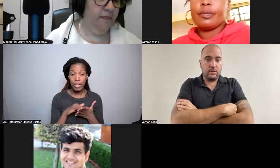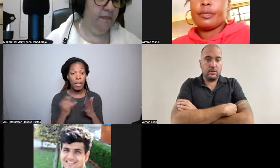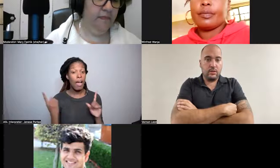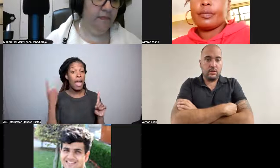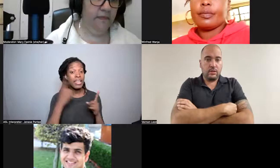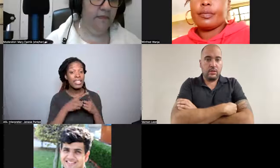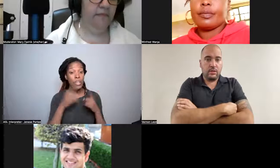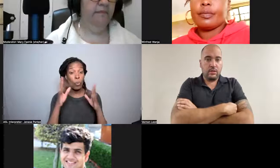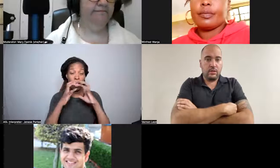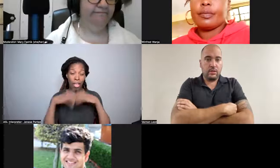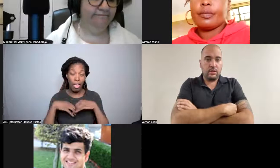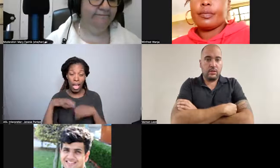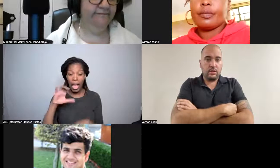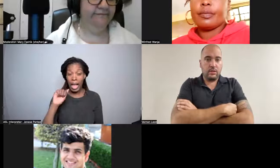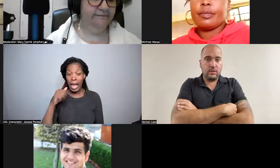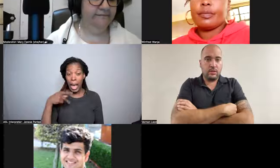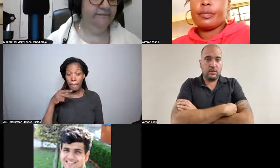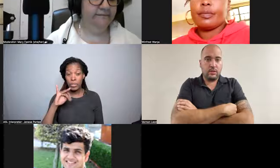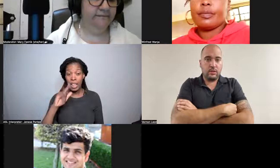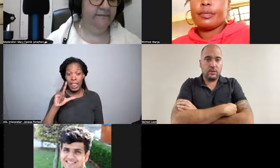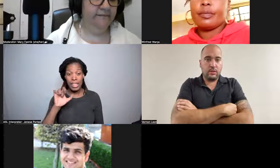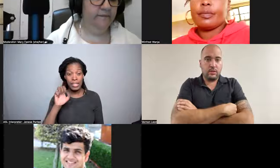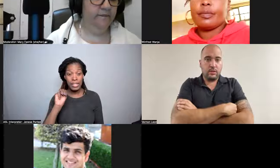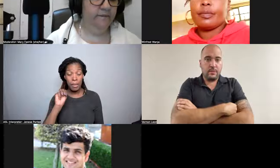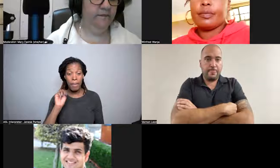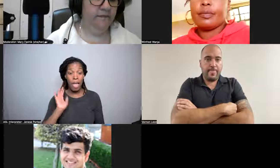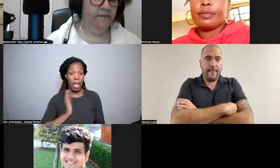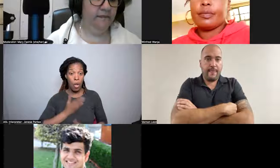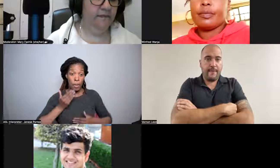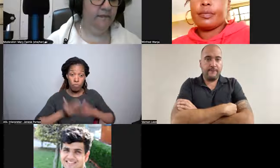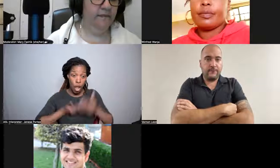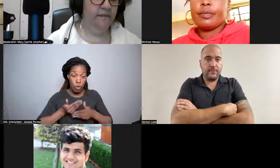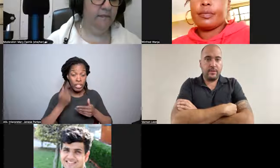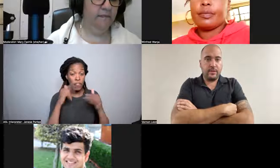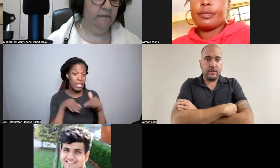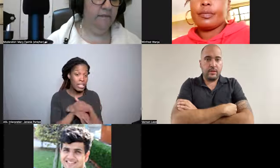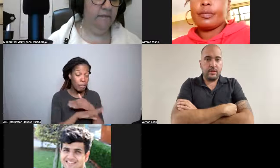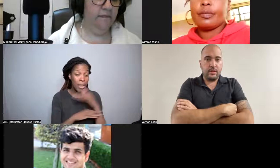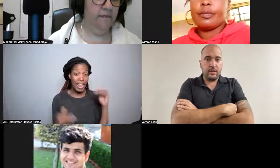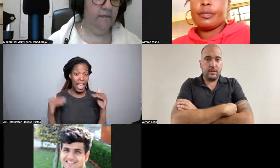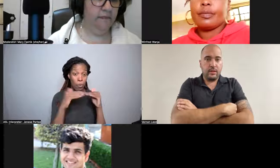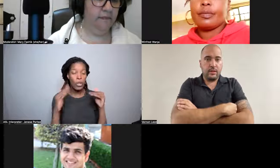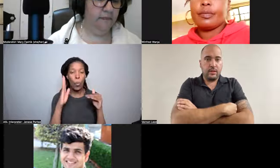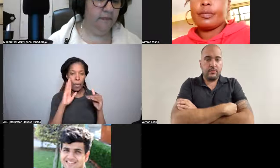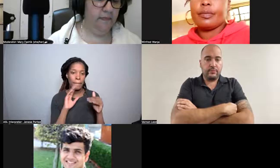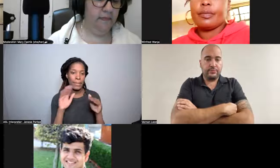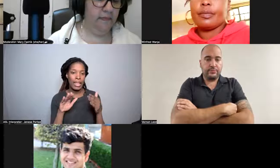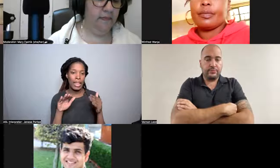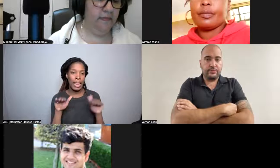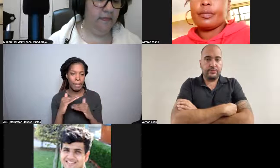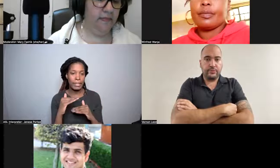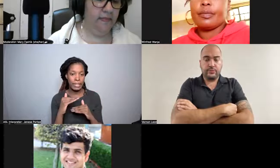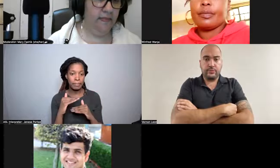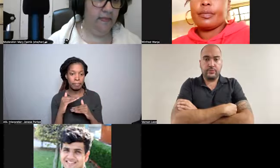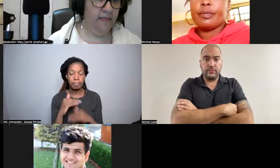dismantle capitalism, our progress towards accessibility and equity is always going to be limited. So that